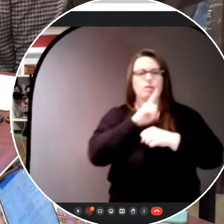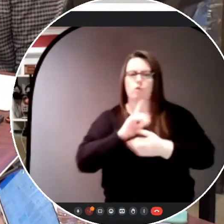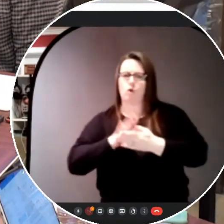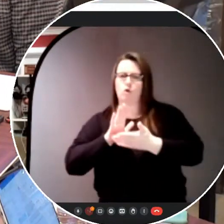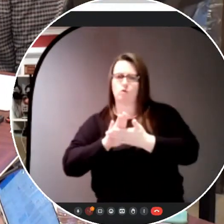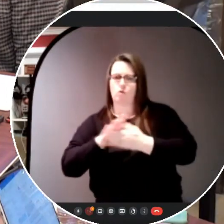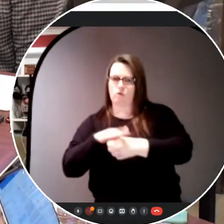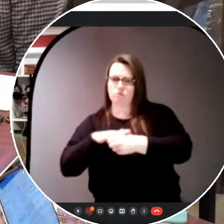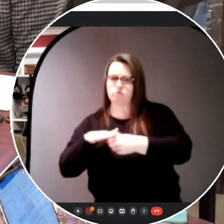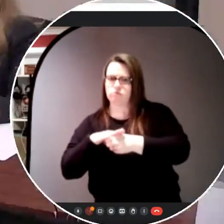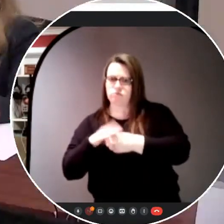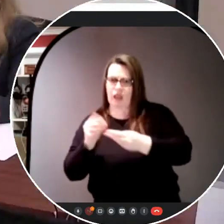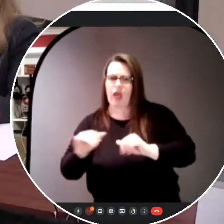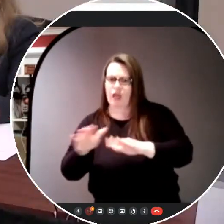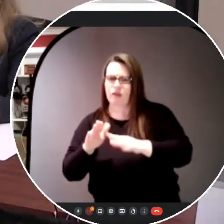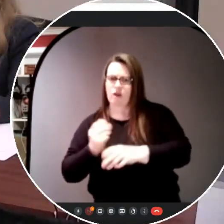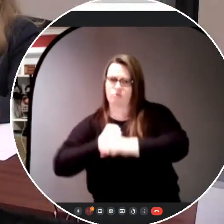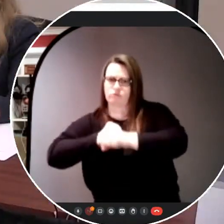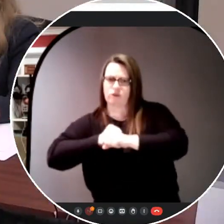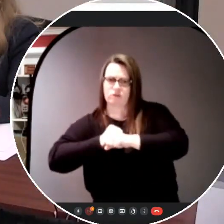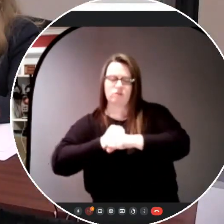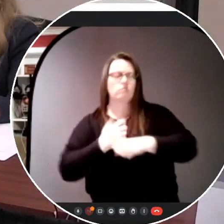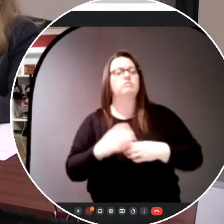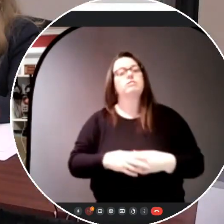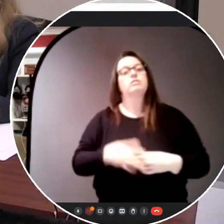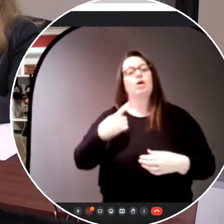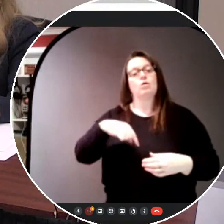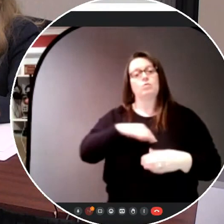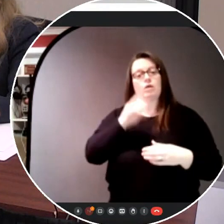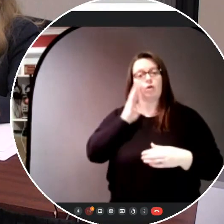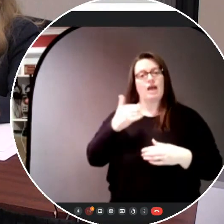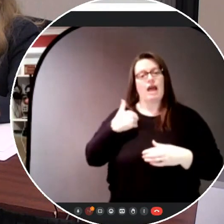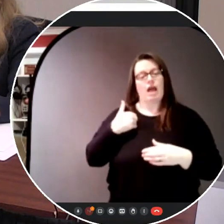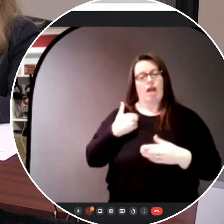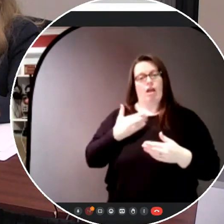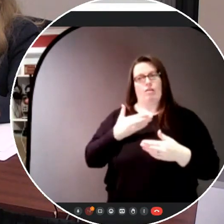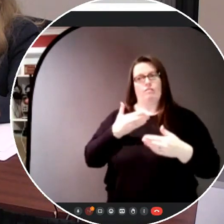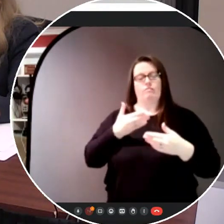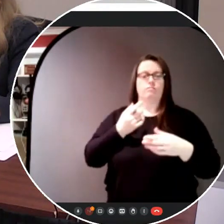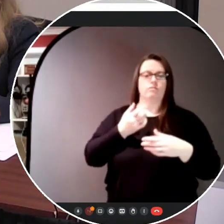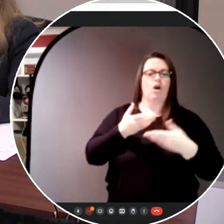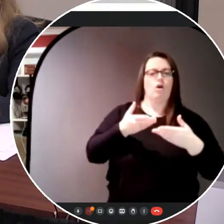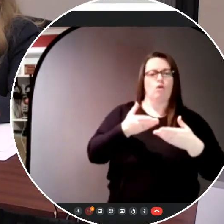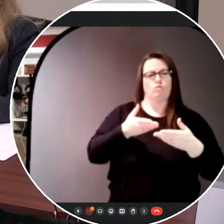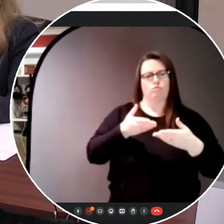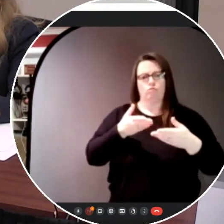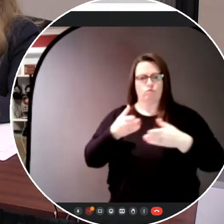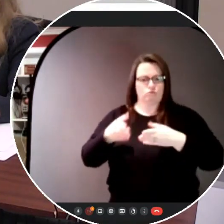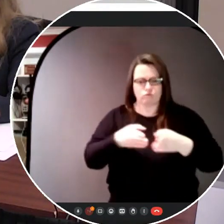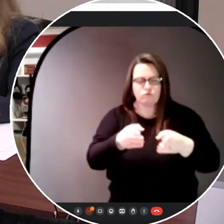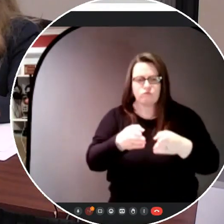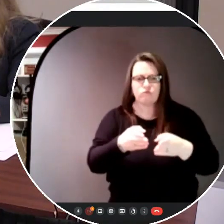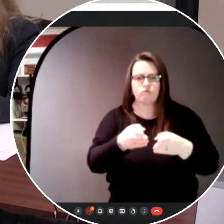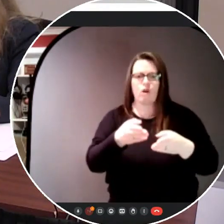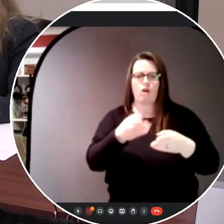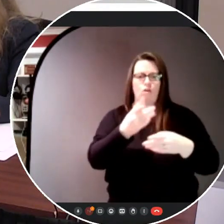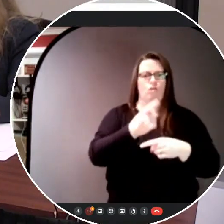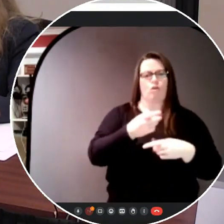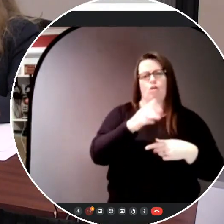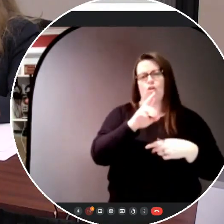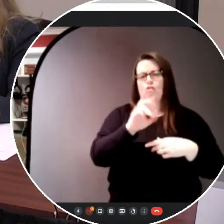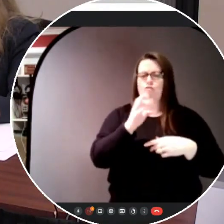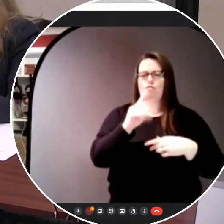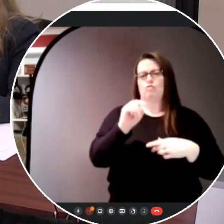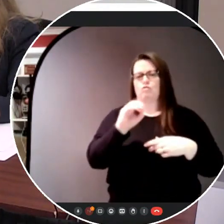And going from that, we will have rights of way and access agreements, and a lot of this goes to the fact that we have shared parking lots,